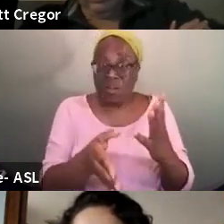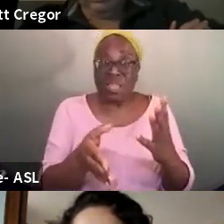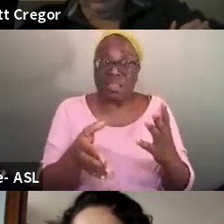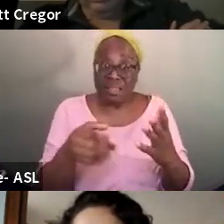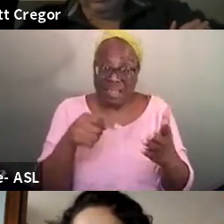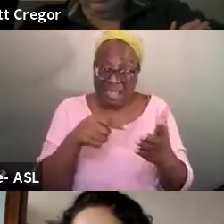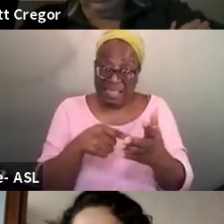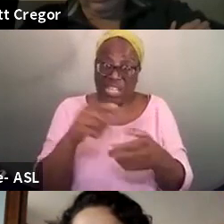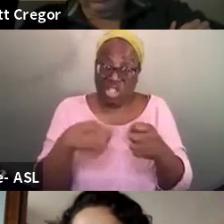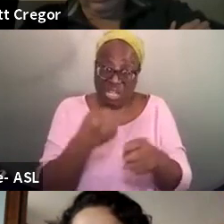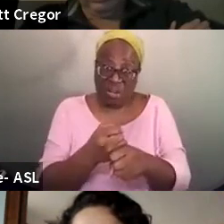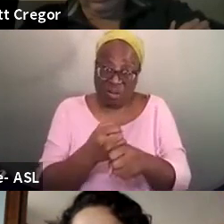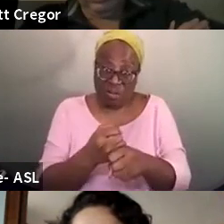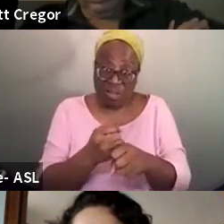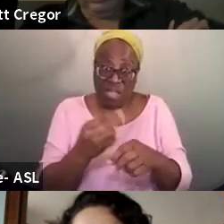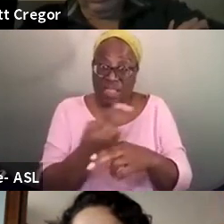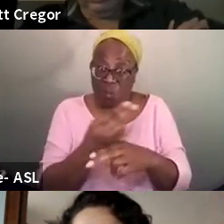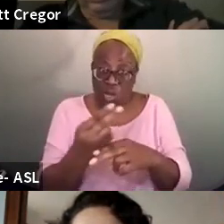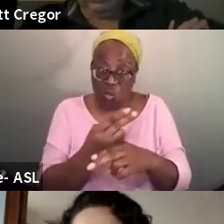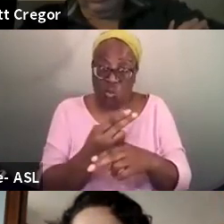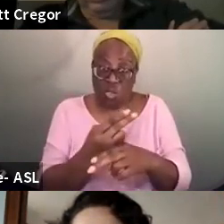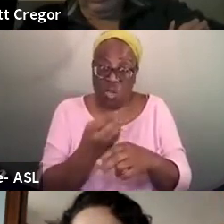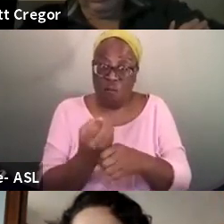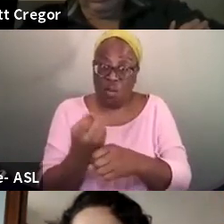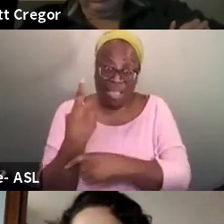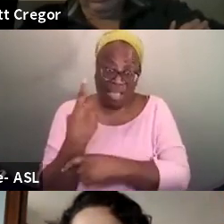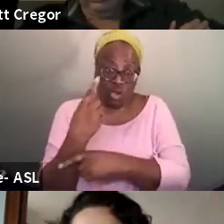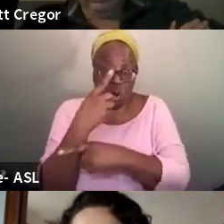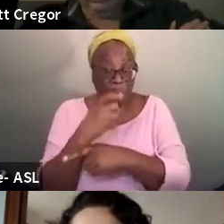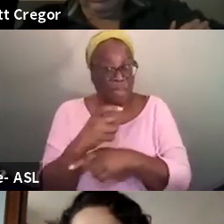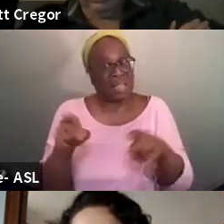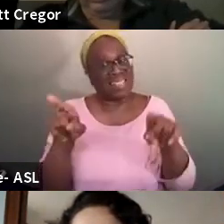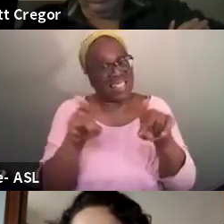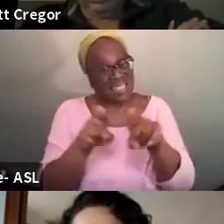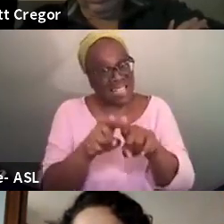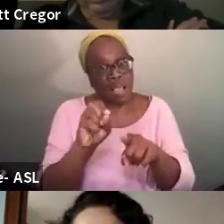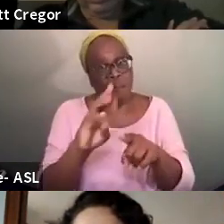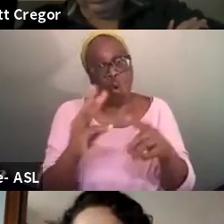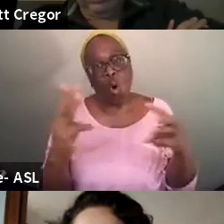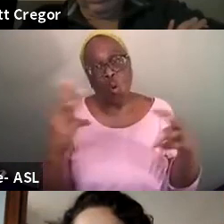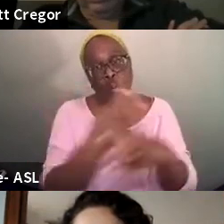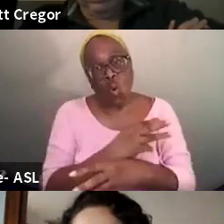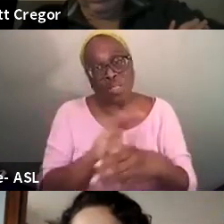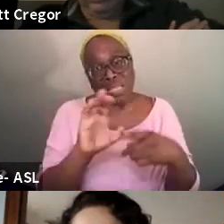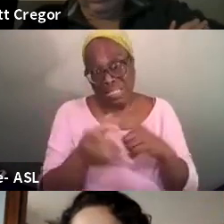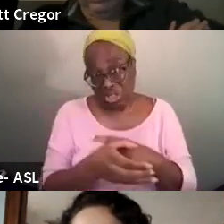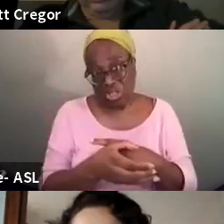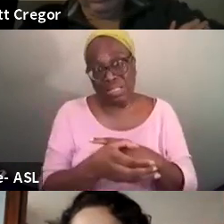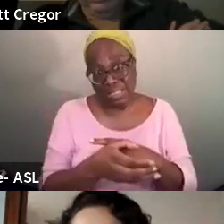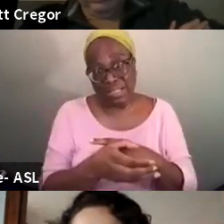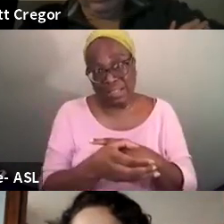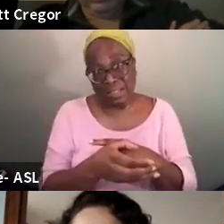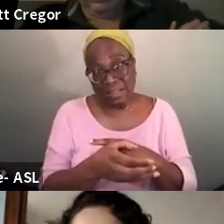precisely because the same or worse conditions existed for students. Now, with one